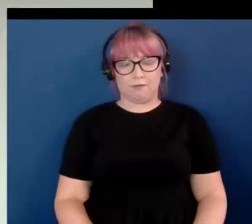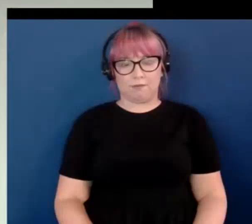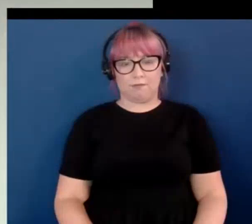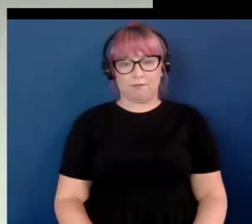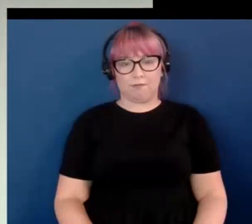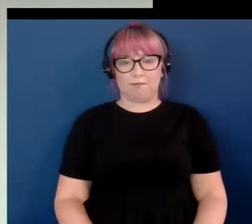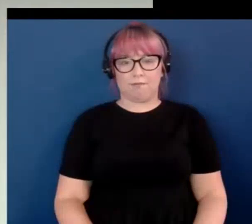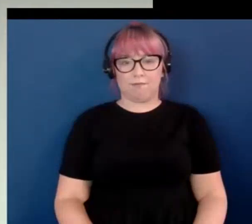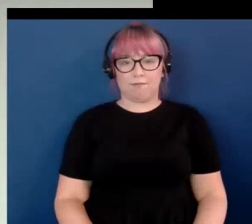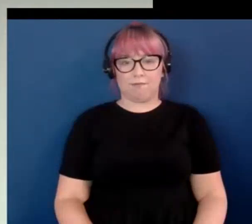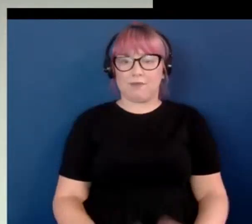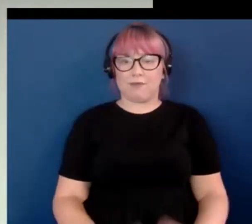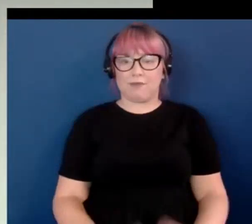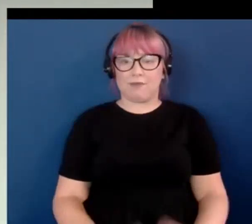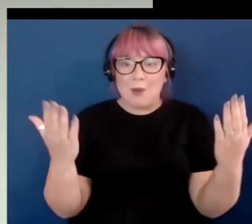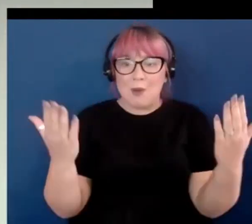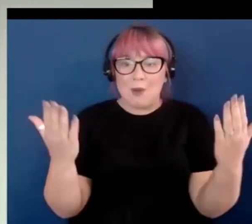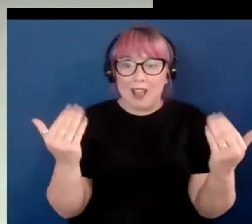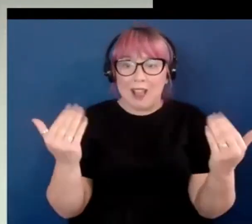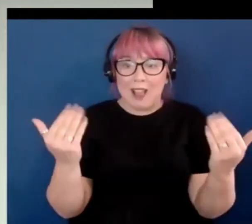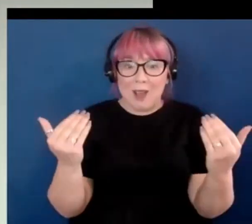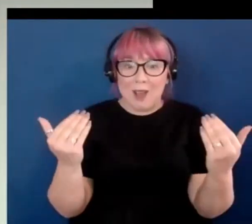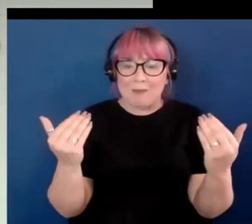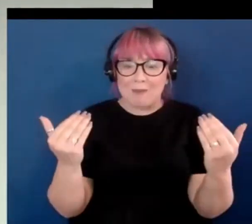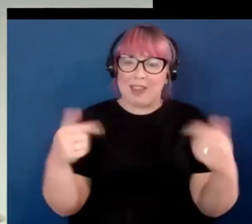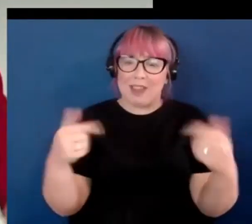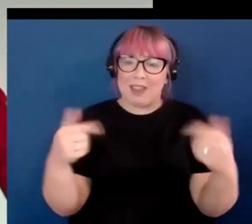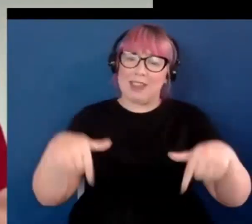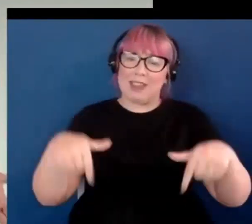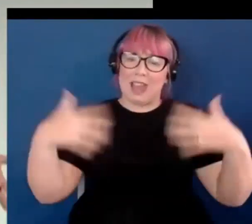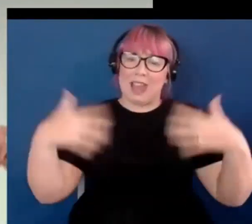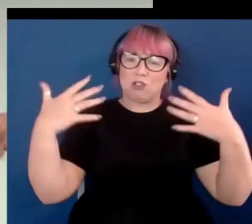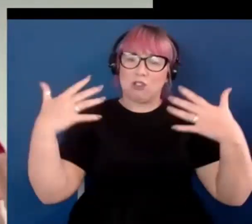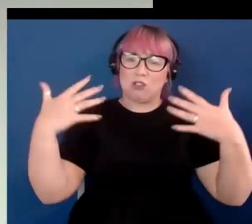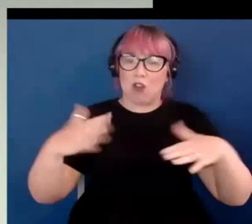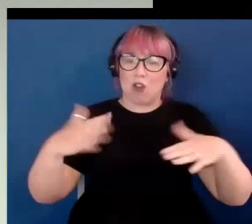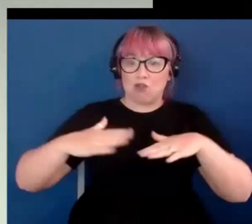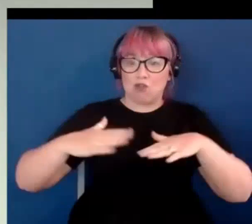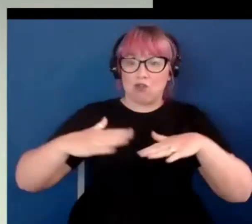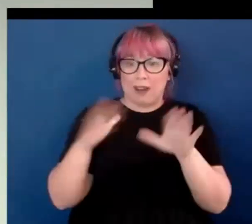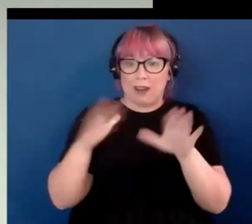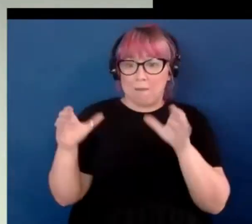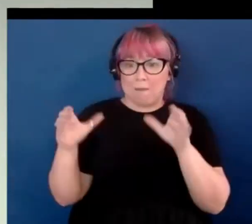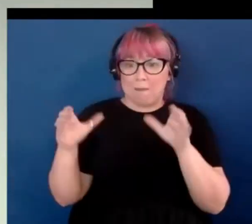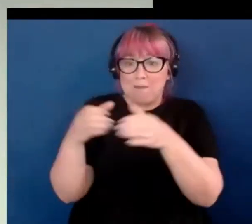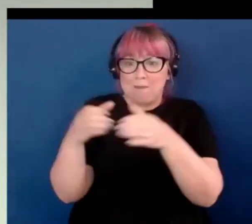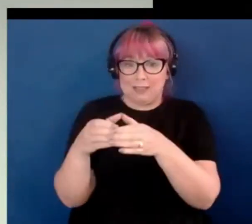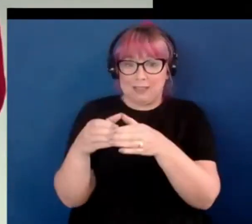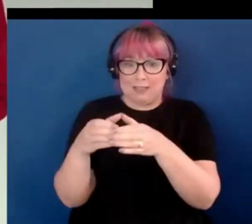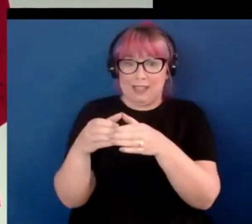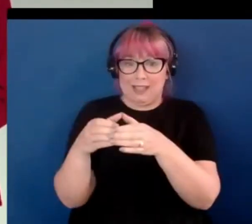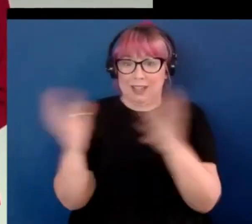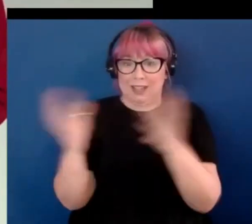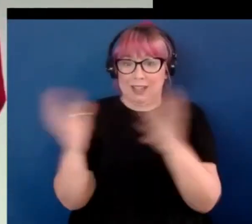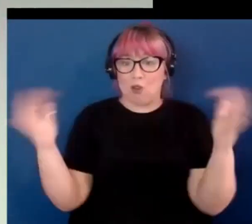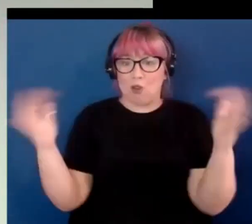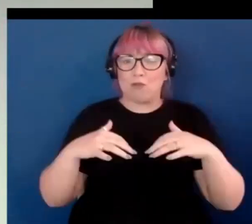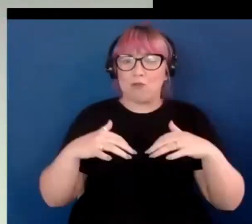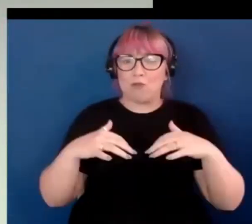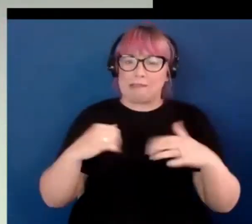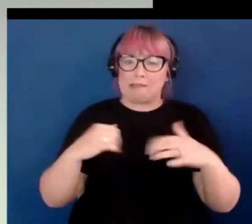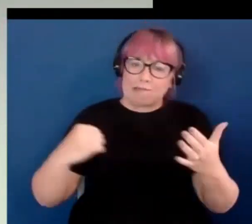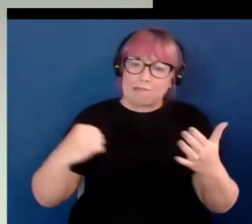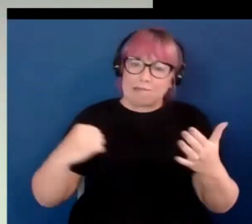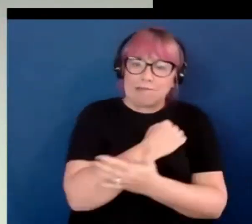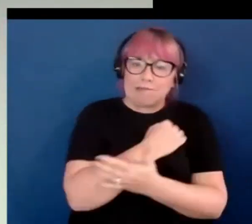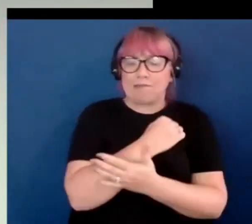Welcome to this extraordinary Green Party conference. We're really sorry we can't all be together today, but it does give me and